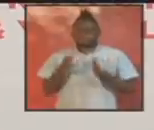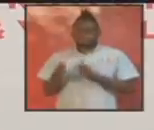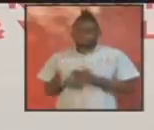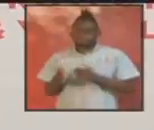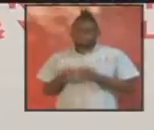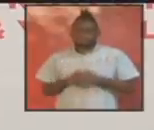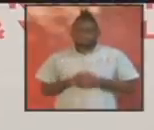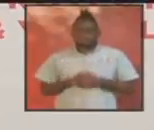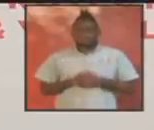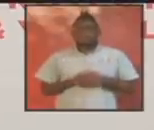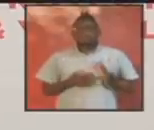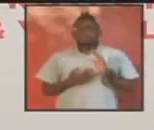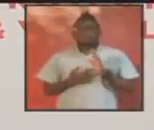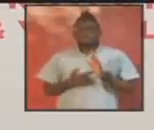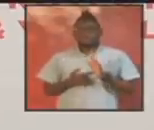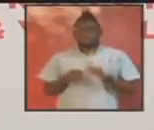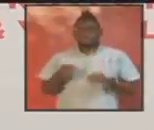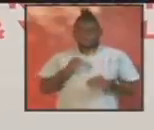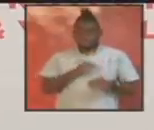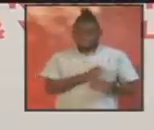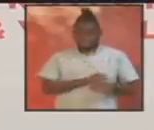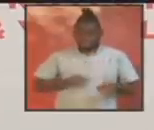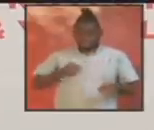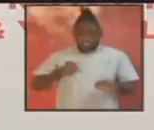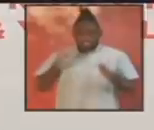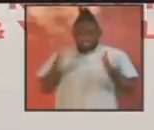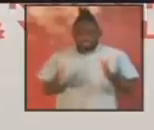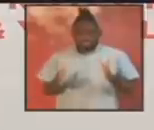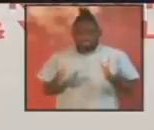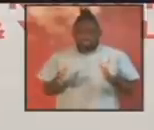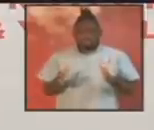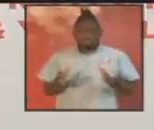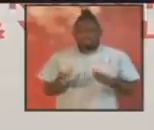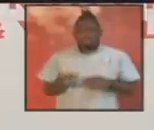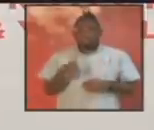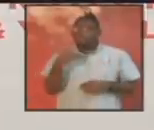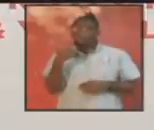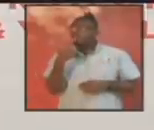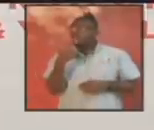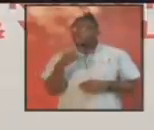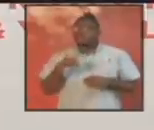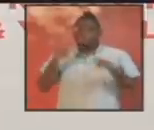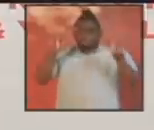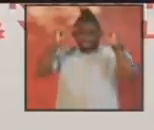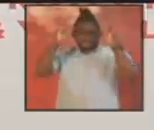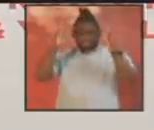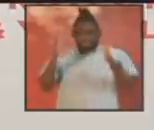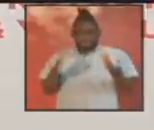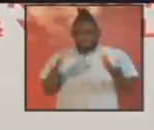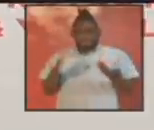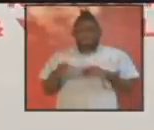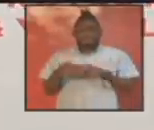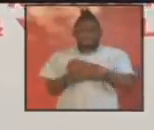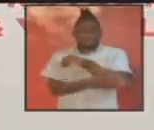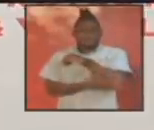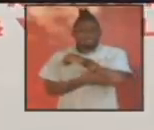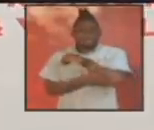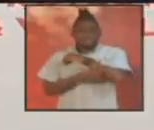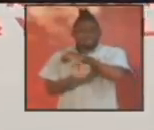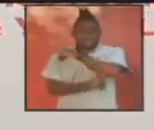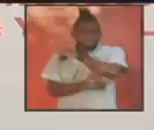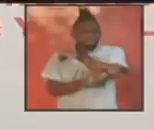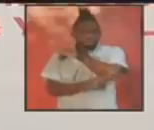from Senator the Honorable Dr. Amory Brown, Minister of Foreign and CARICOM Affairs, and he will address the role of